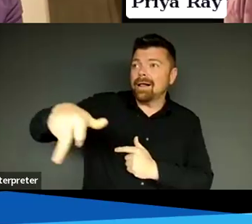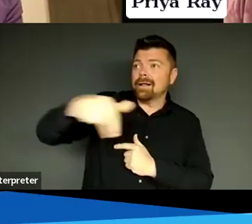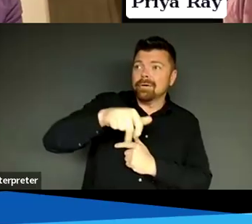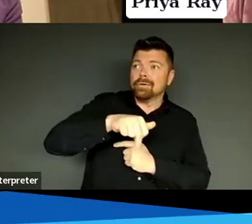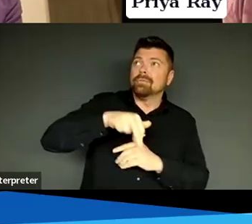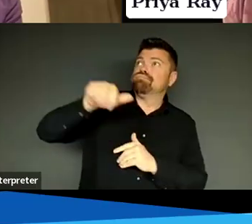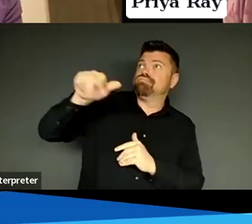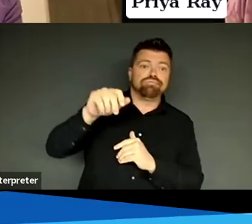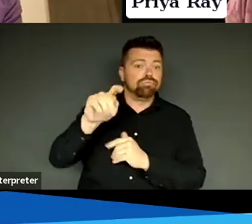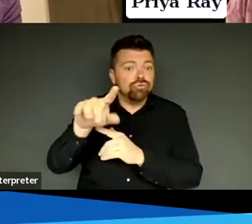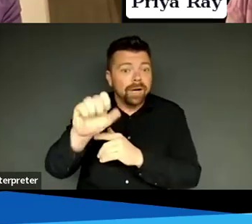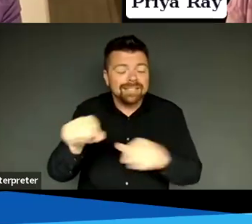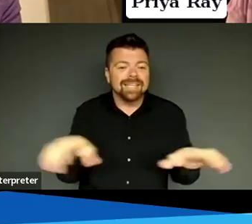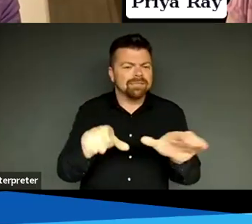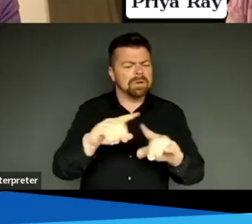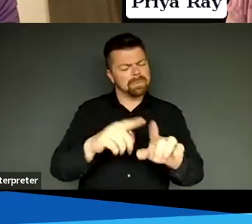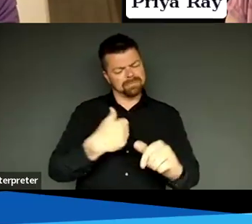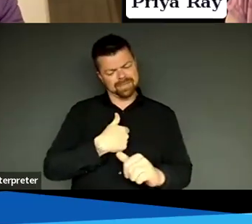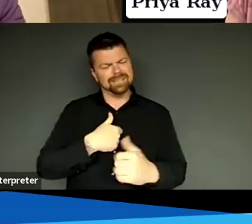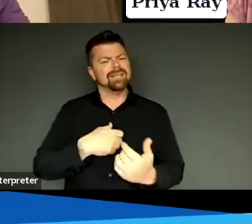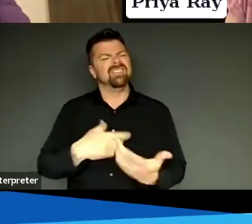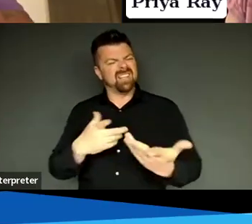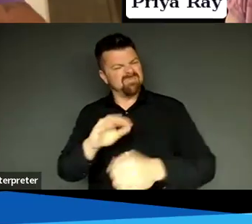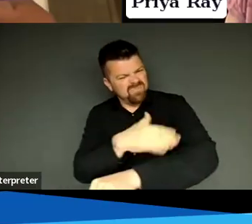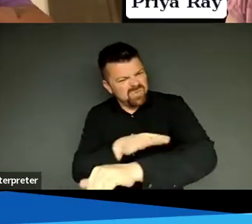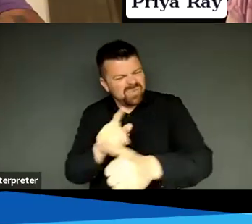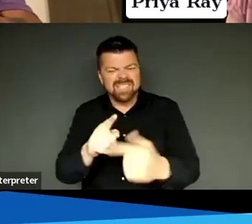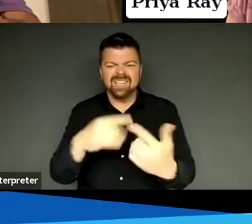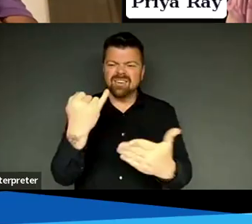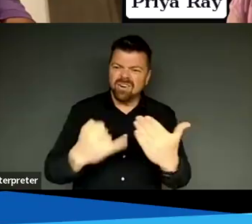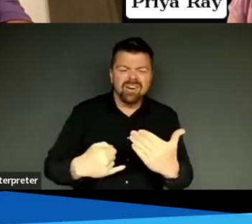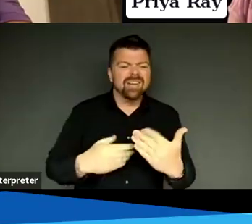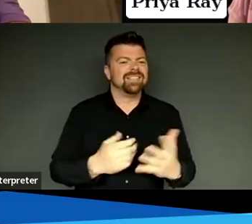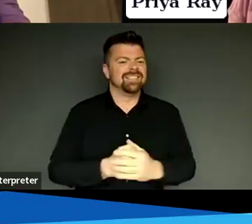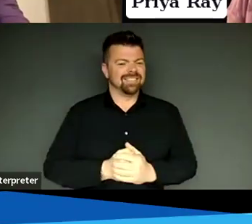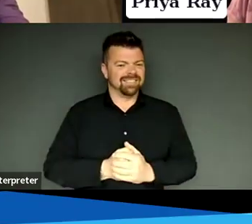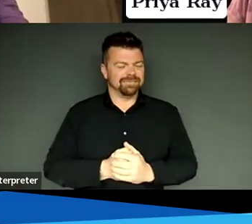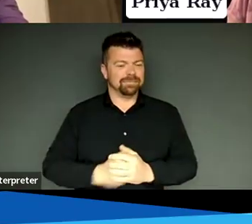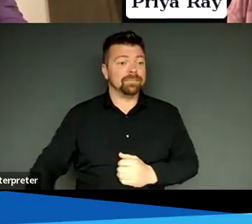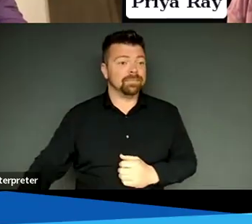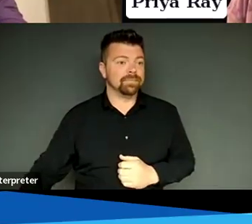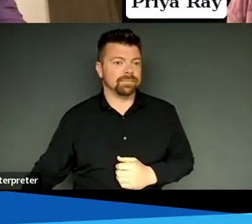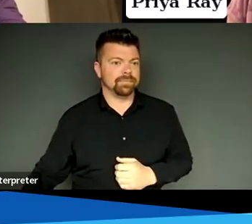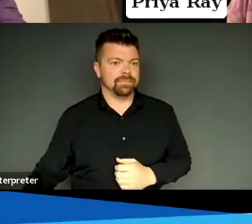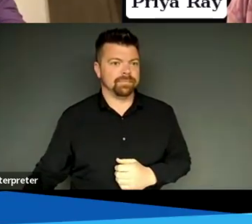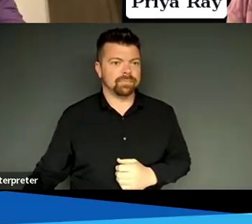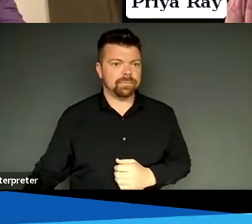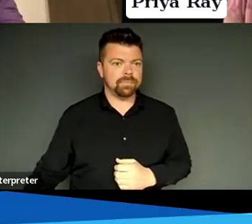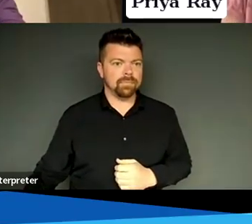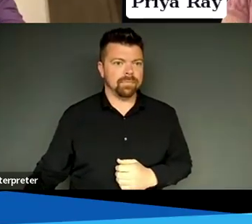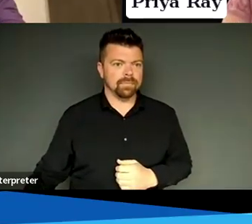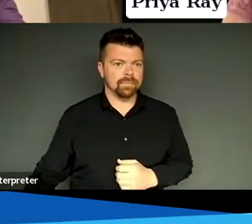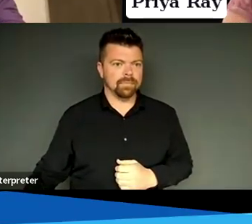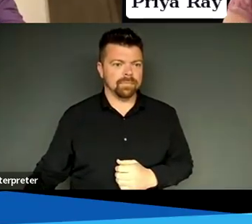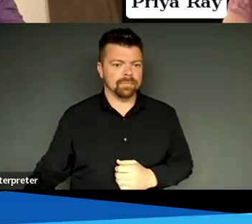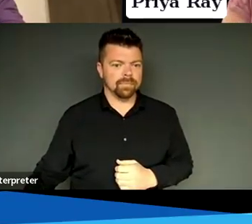an artist and a musician, and so where I've done a lot of accessibility consulting for